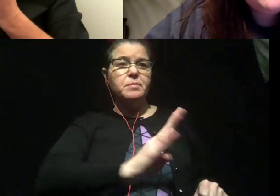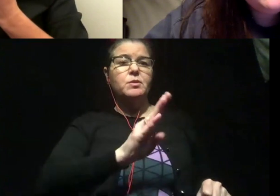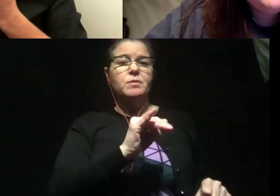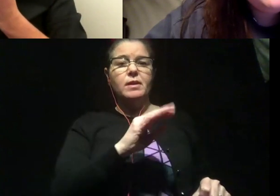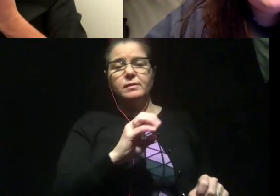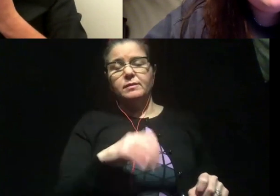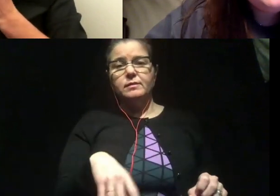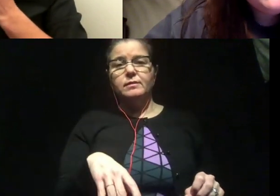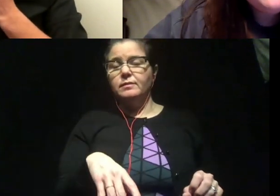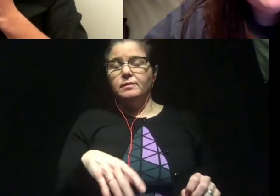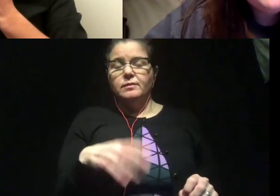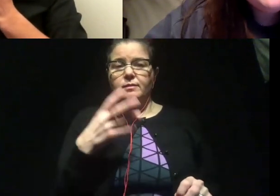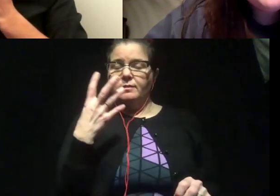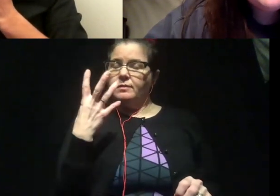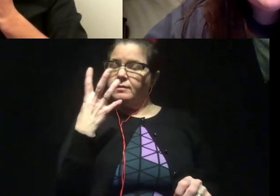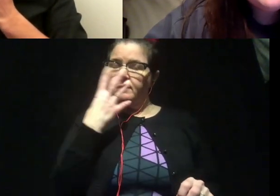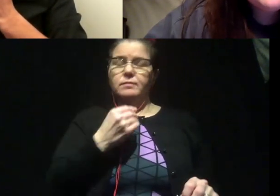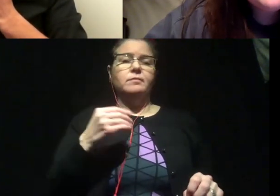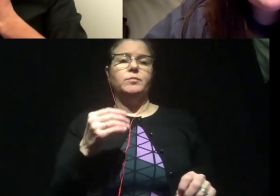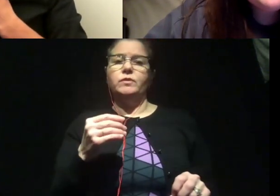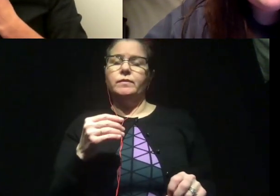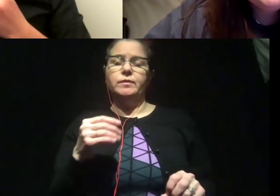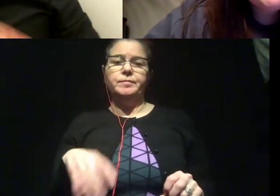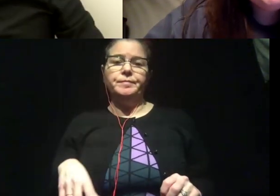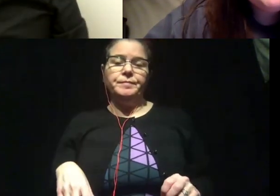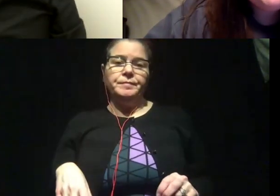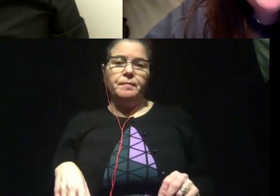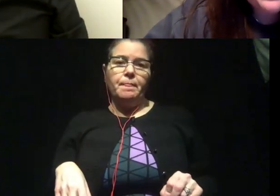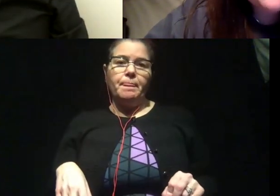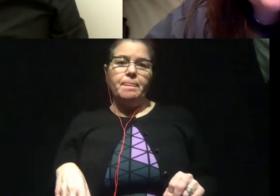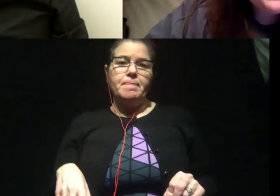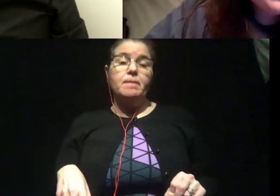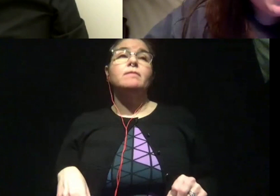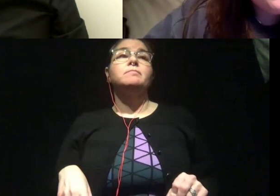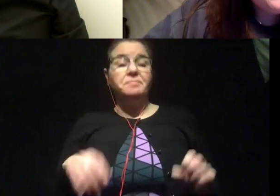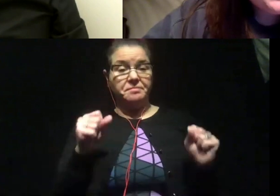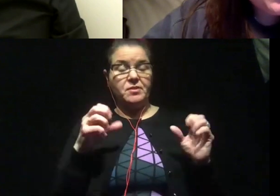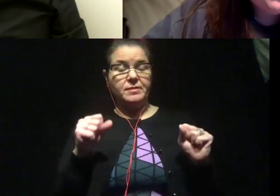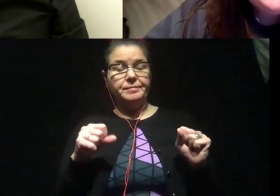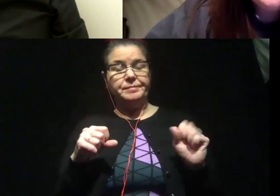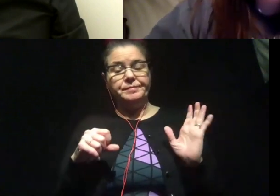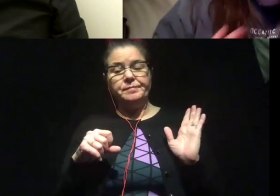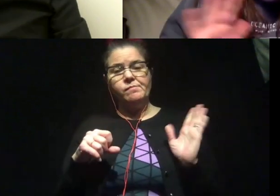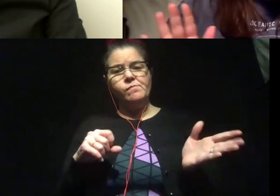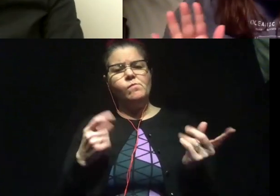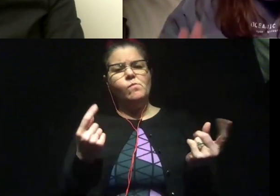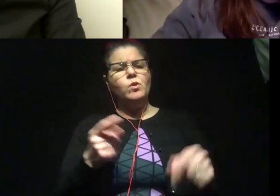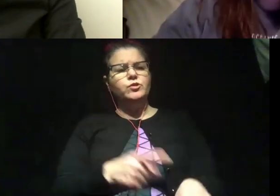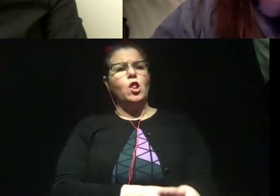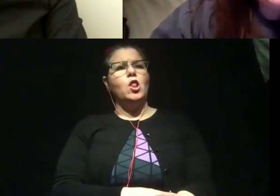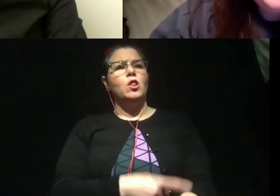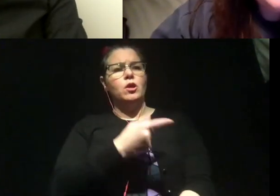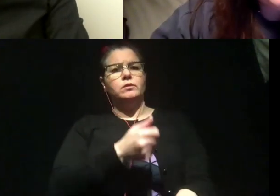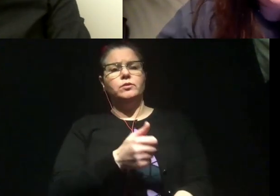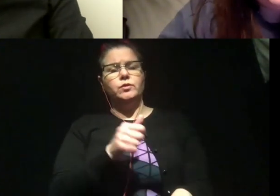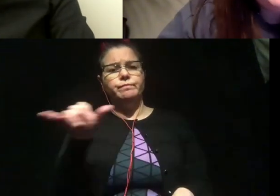just absolutely dramatically blue. It's beautiful. That's awesome. So what's the longest you've ever stayed